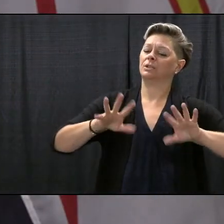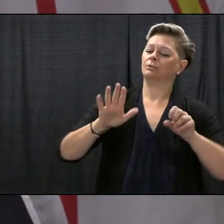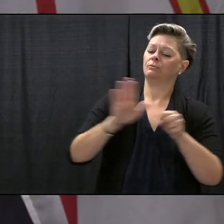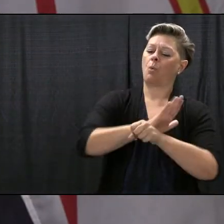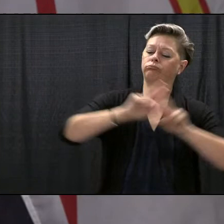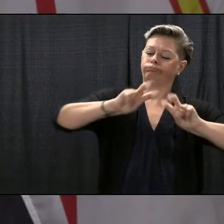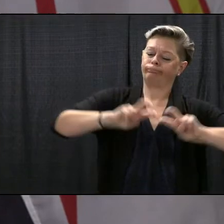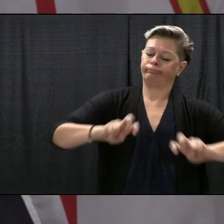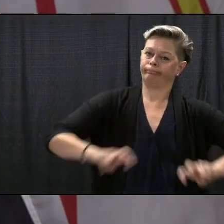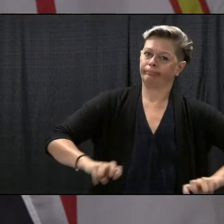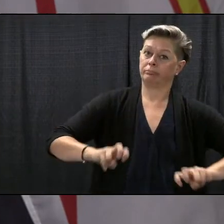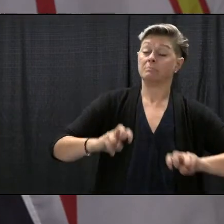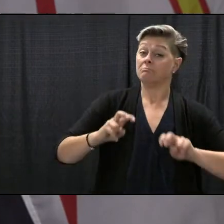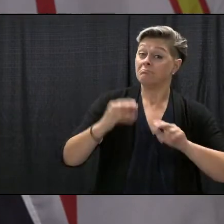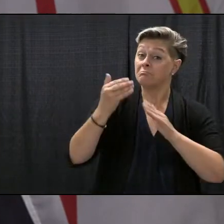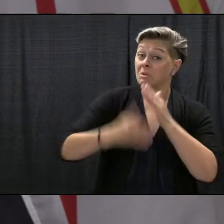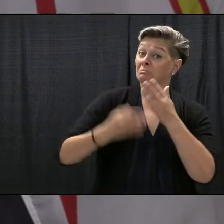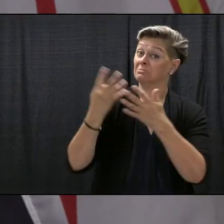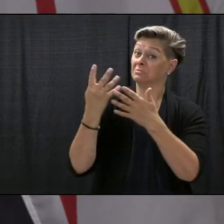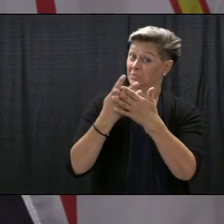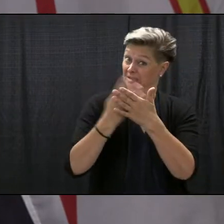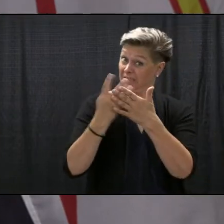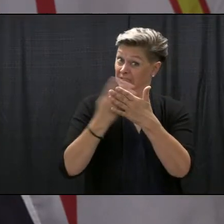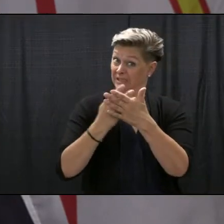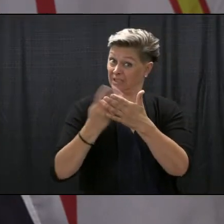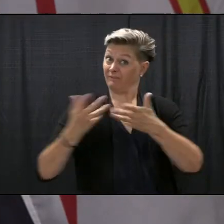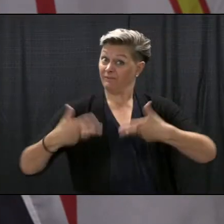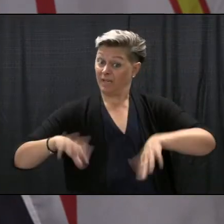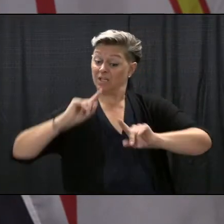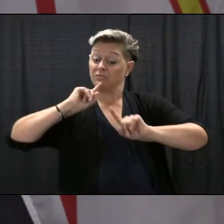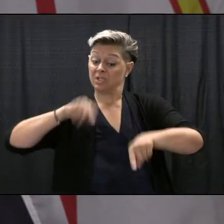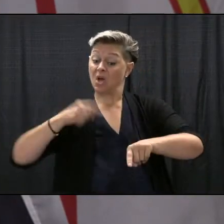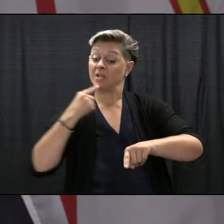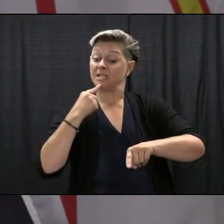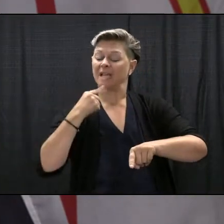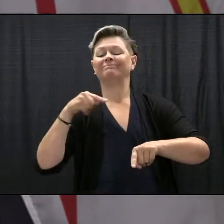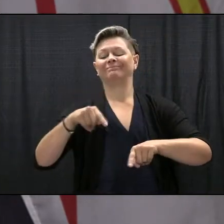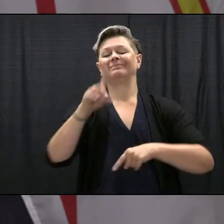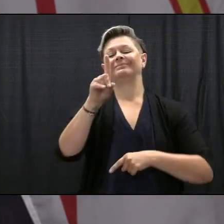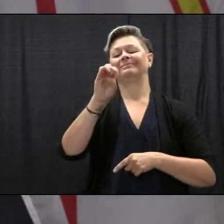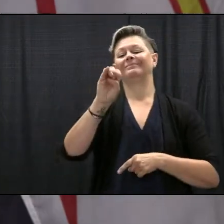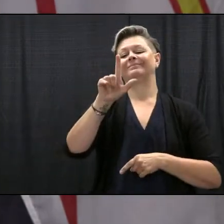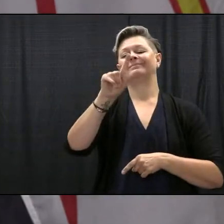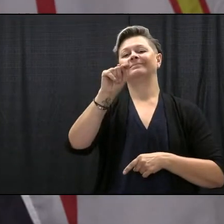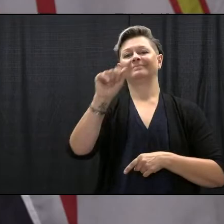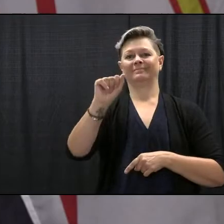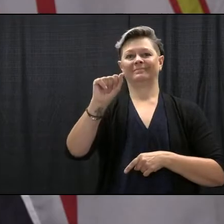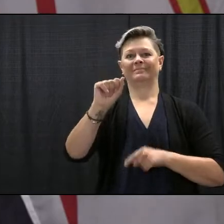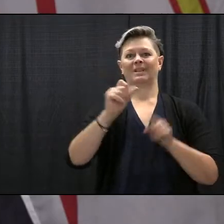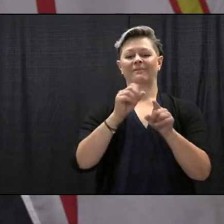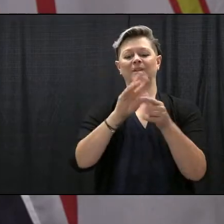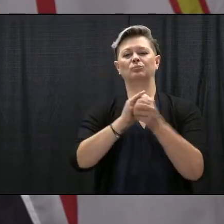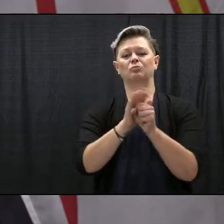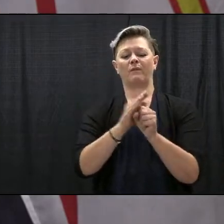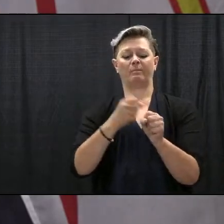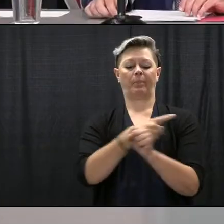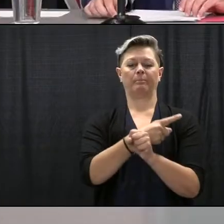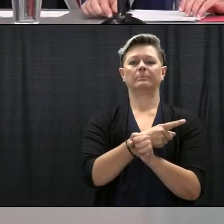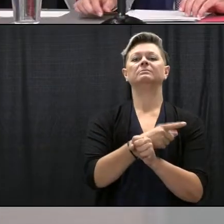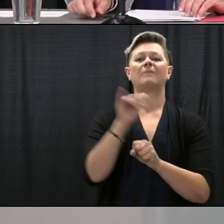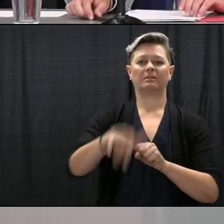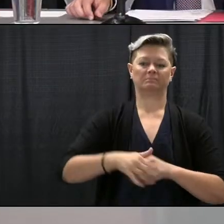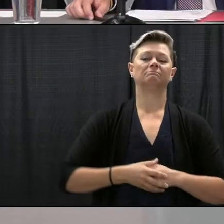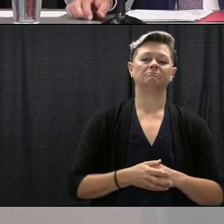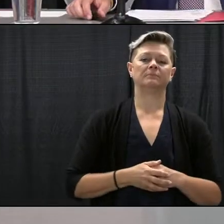some screening results back that indicated the Delta variant. Okay. Thank you.